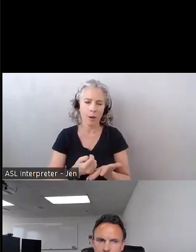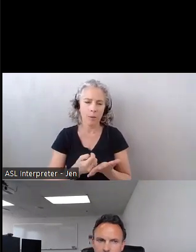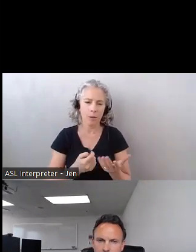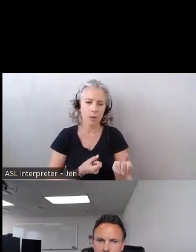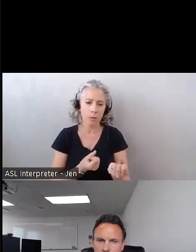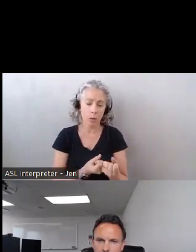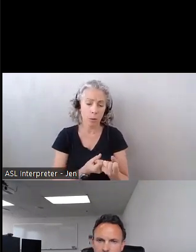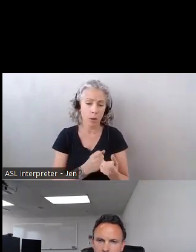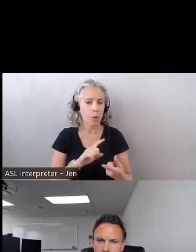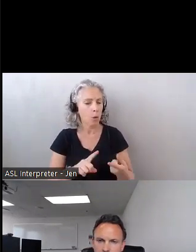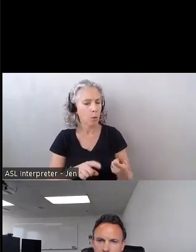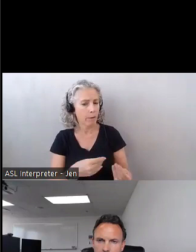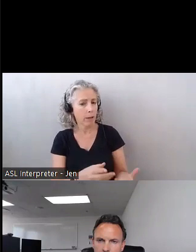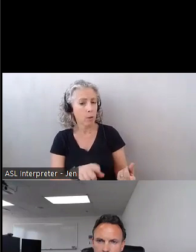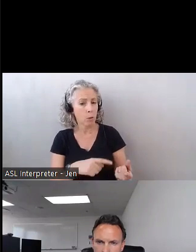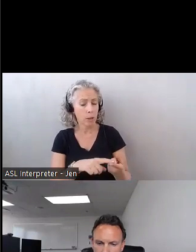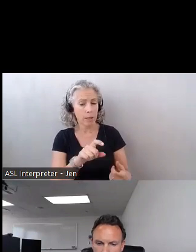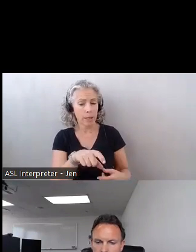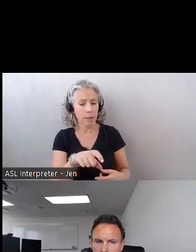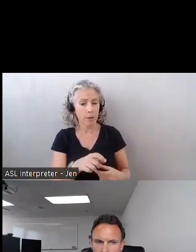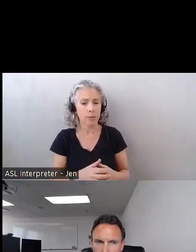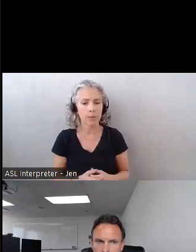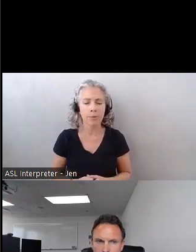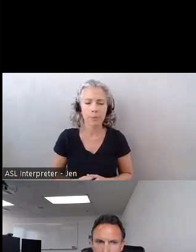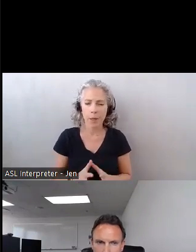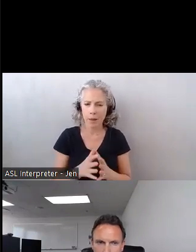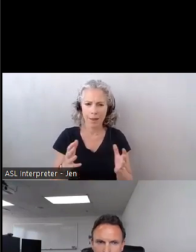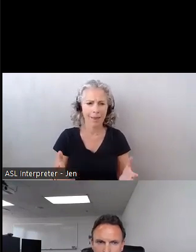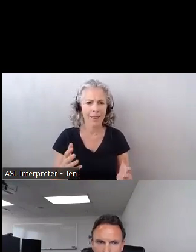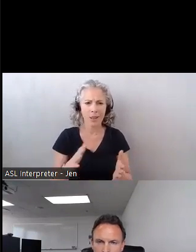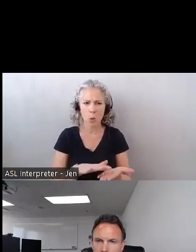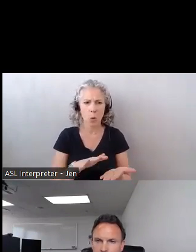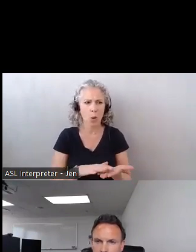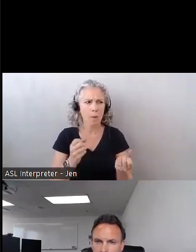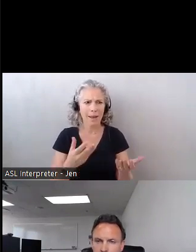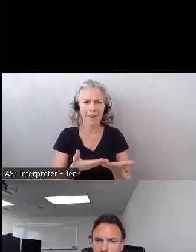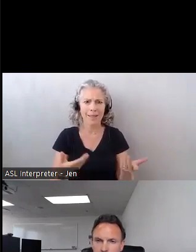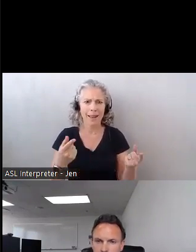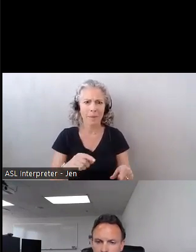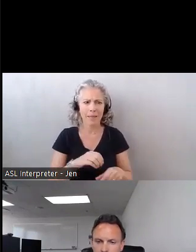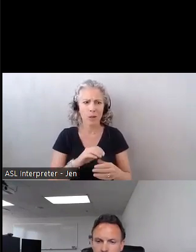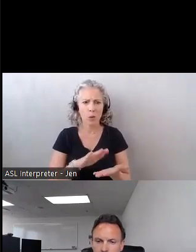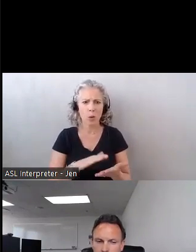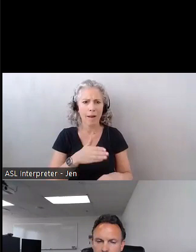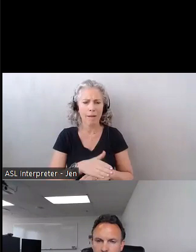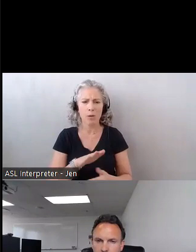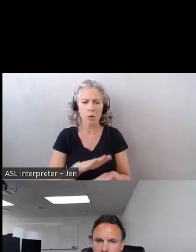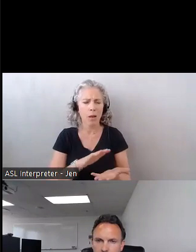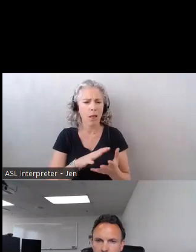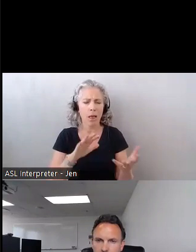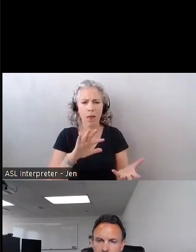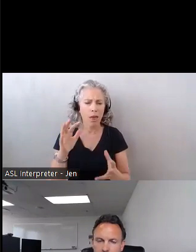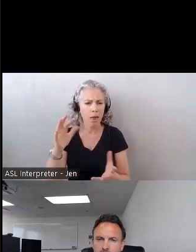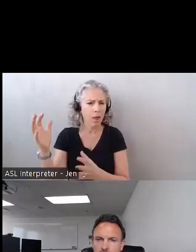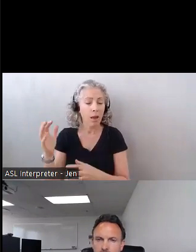when necessary in the school. So a lot of crises are happening in the school. Like Sheamekah said, right after school, many times it's